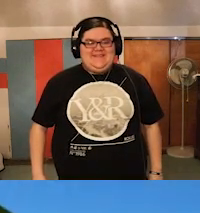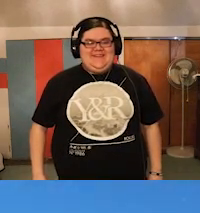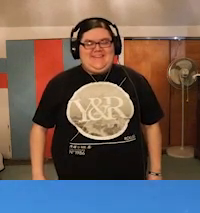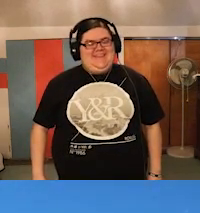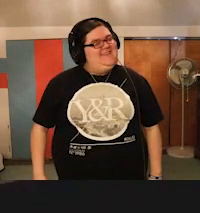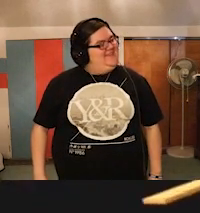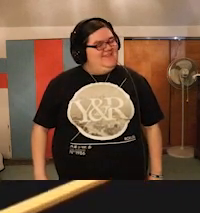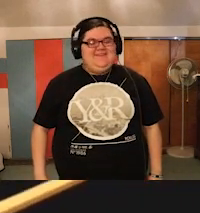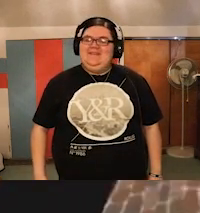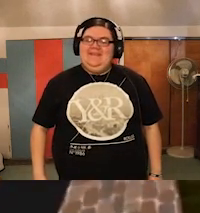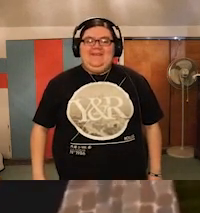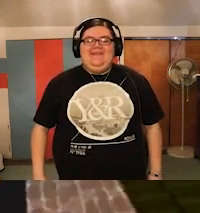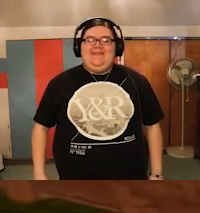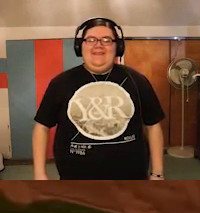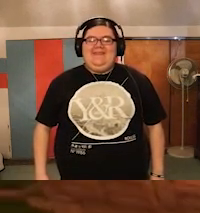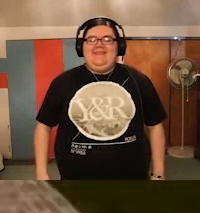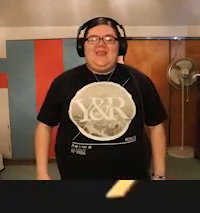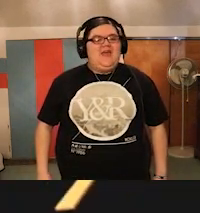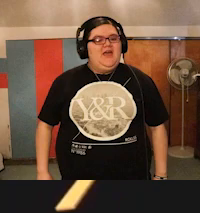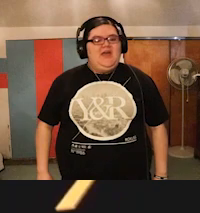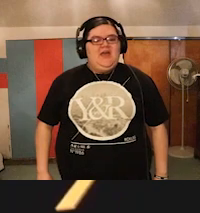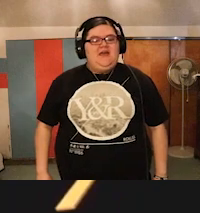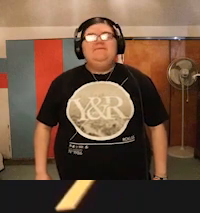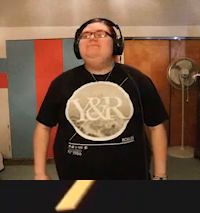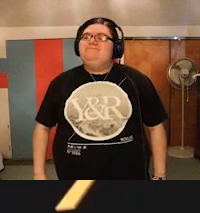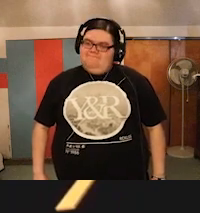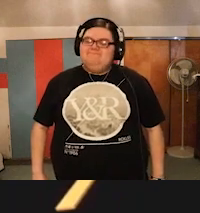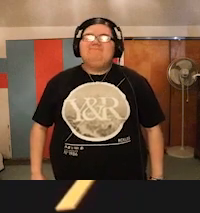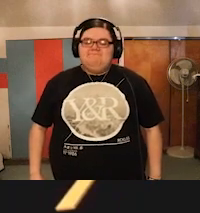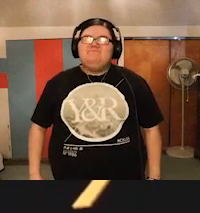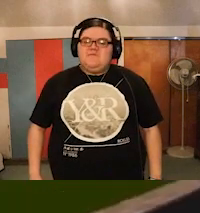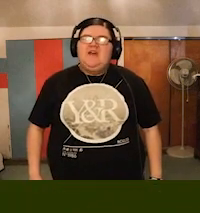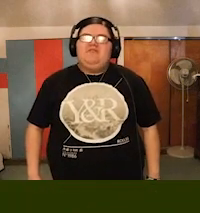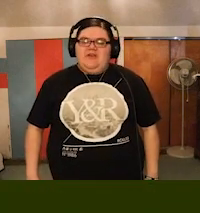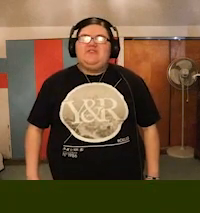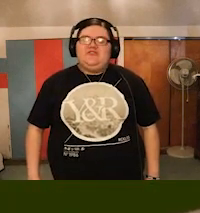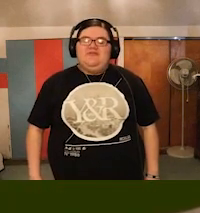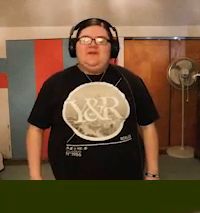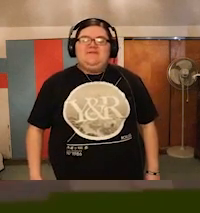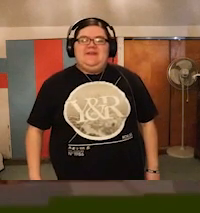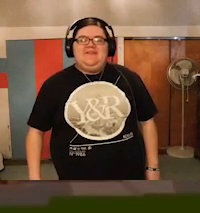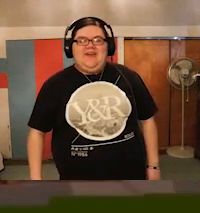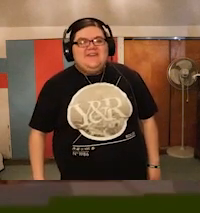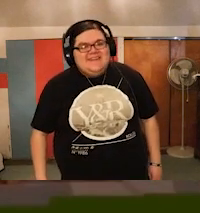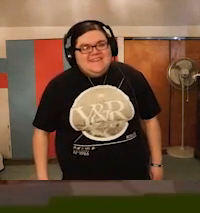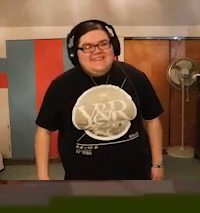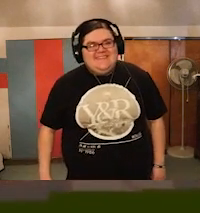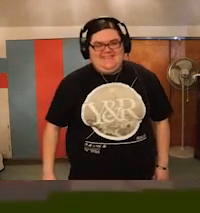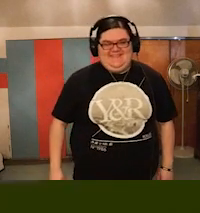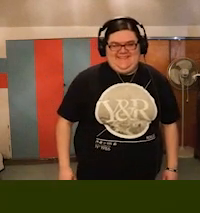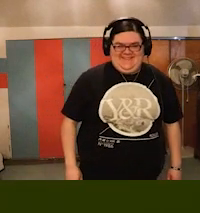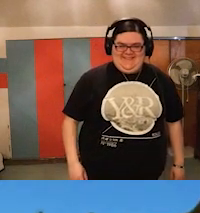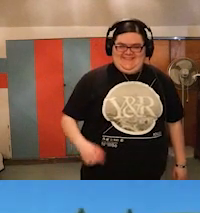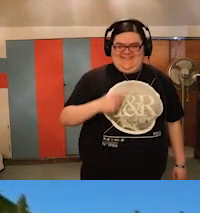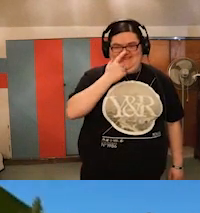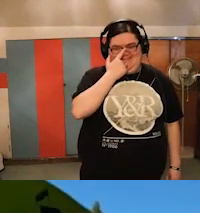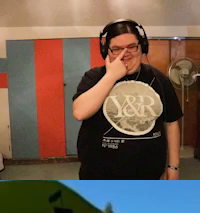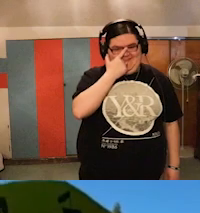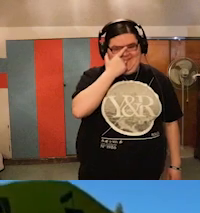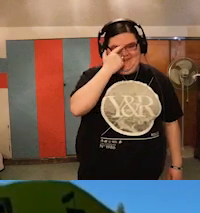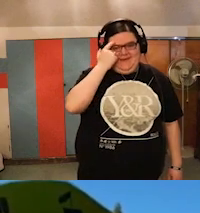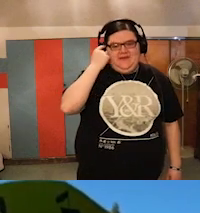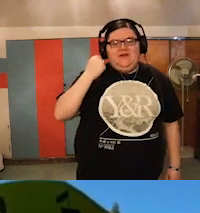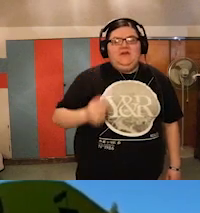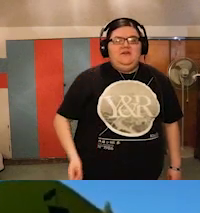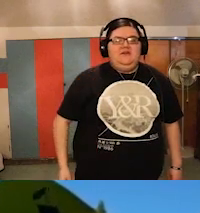video. Probably. What do you mean? It was a Reddit video. They mugged you off. They mugged you off. Yeah. Very true. It was a Reddit video. Wait, hole in one's possible